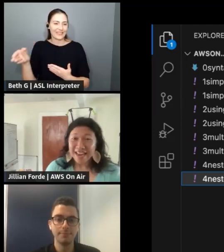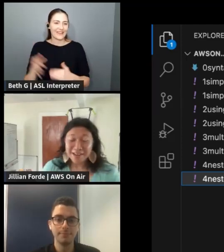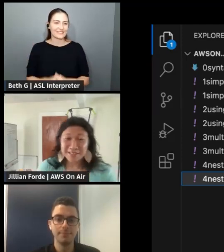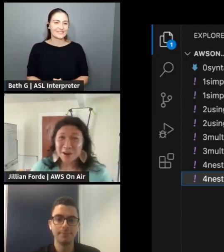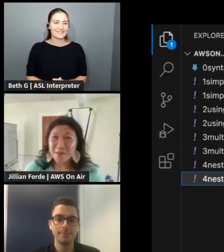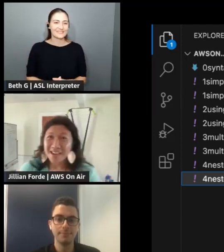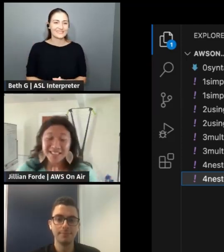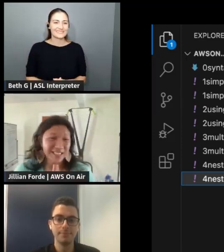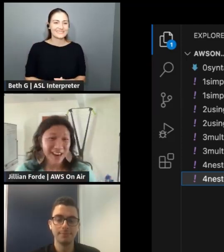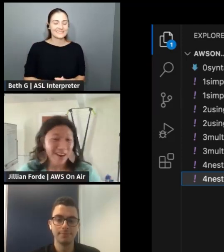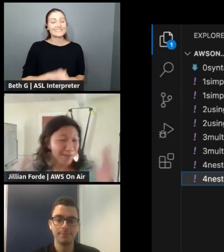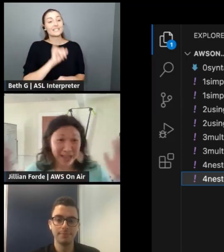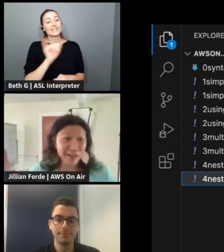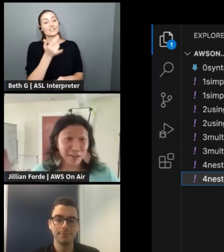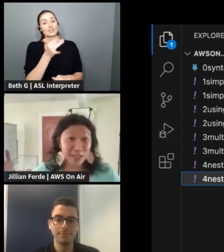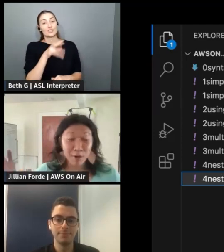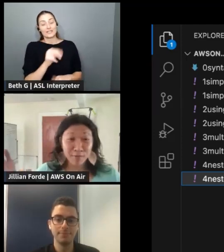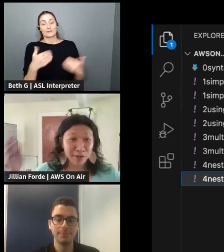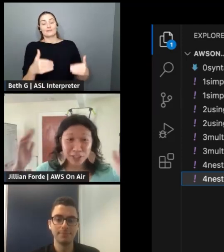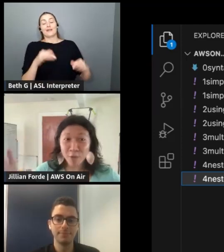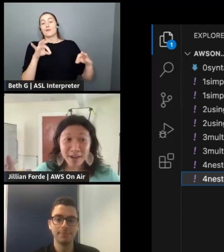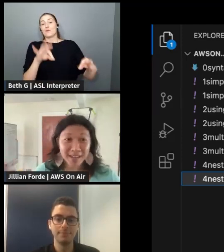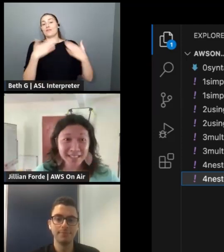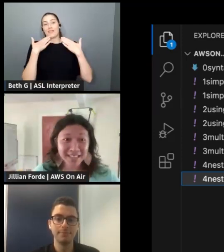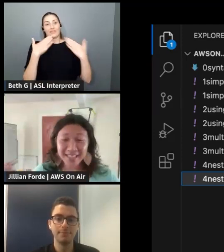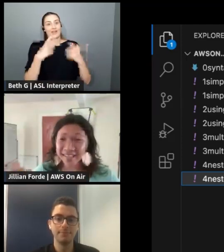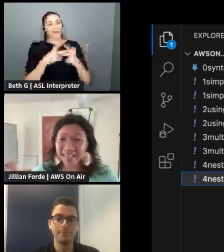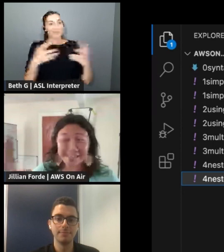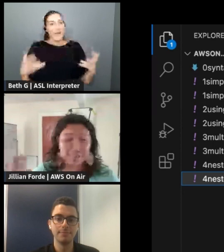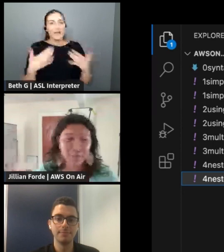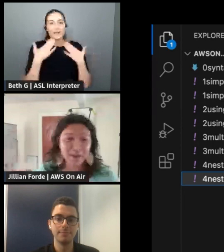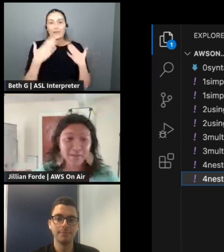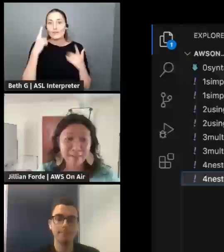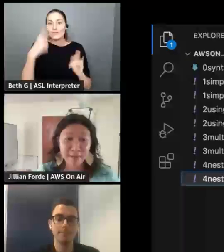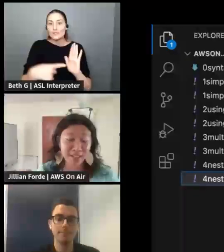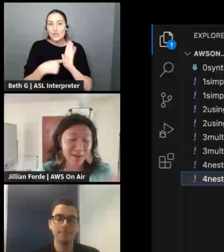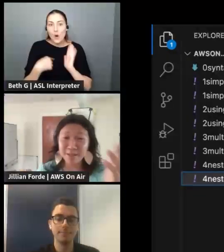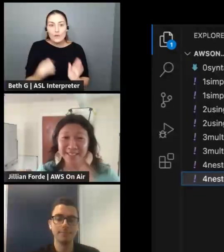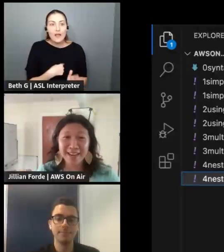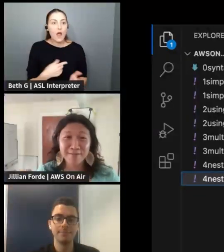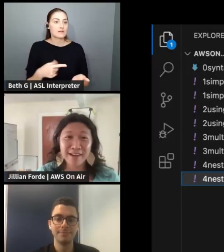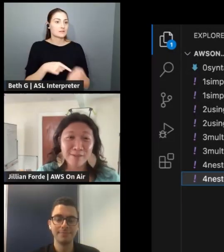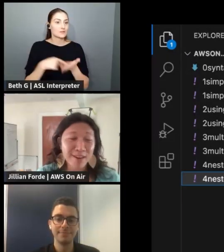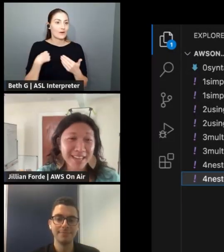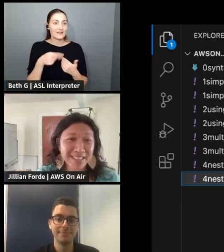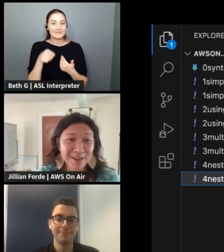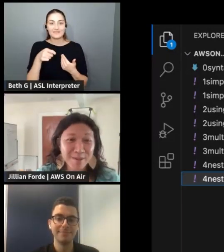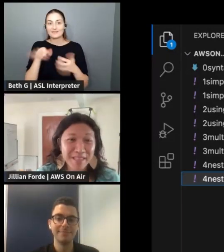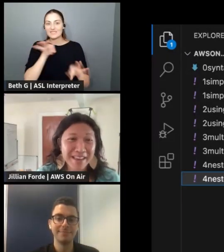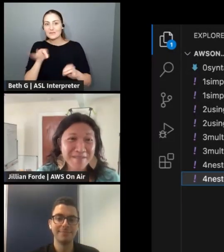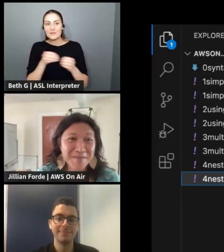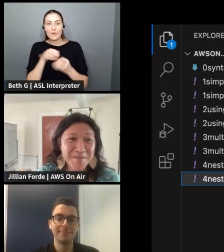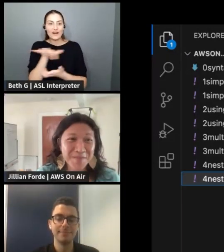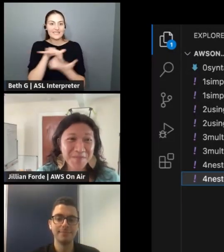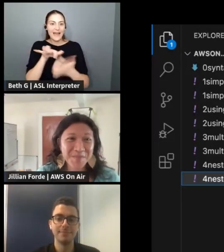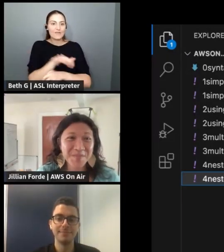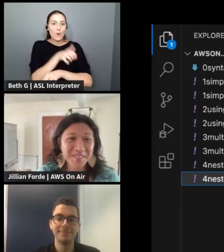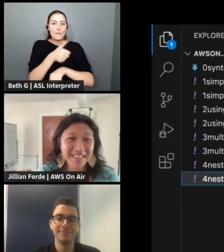Perfect. Thank you so much. Thank you so much both for showing us this and telling us more about CloudFormation. I'm really excited for everyone to get started with